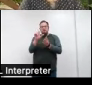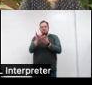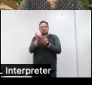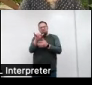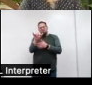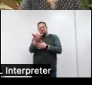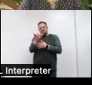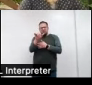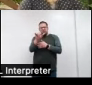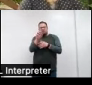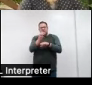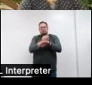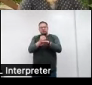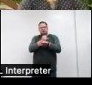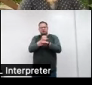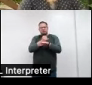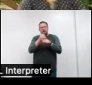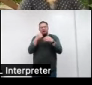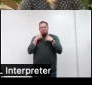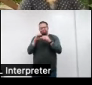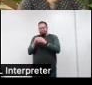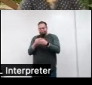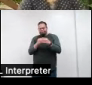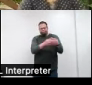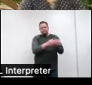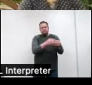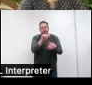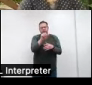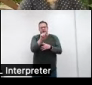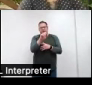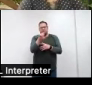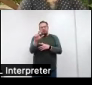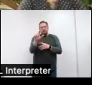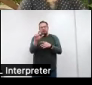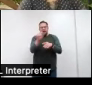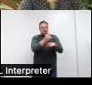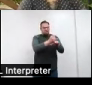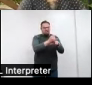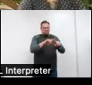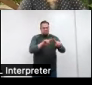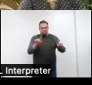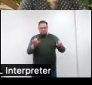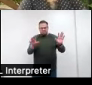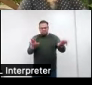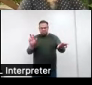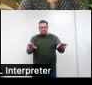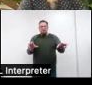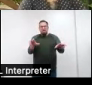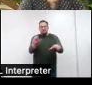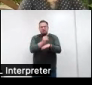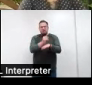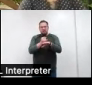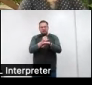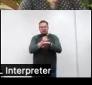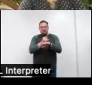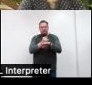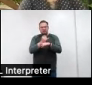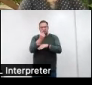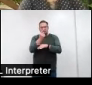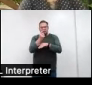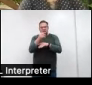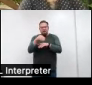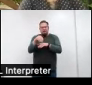the Marshall Islands consist of atolls. The difference between an atoll and an island is a piece of land